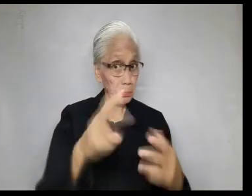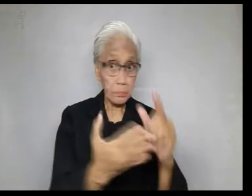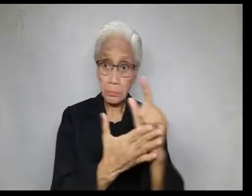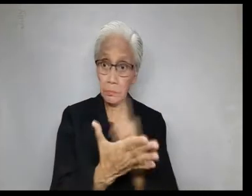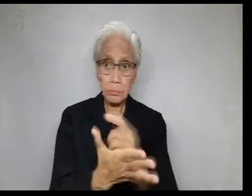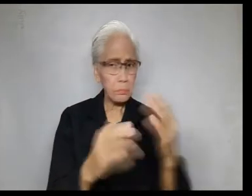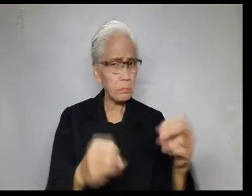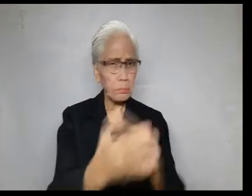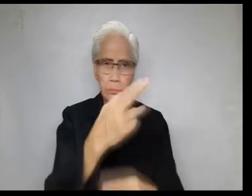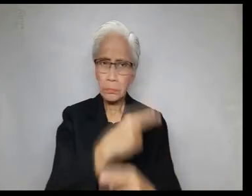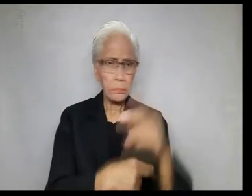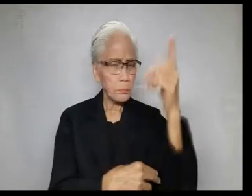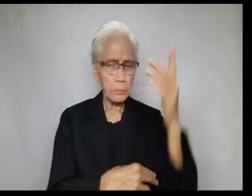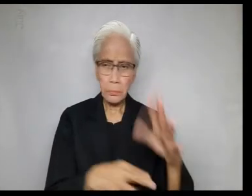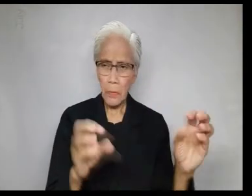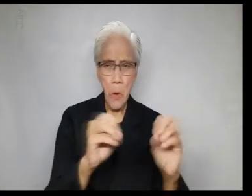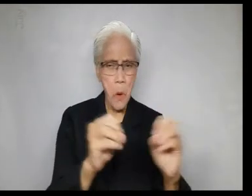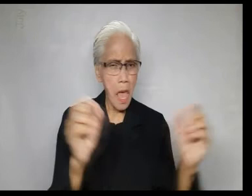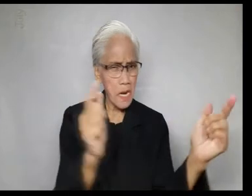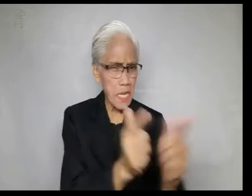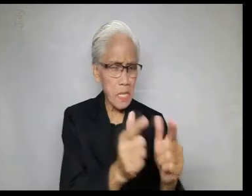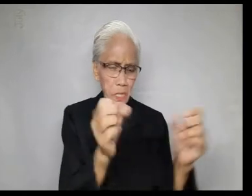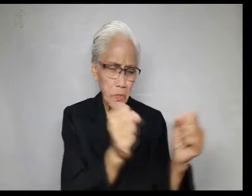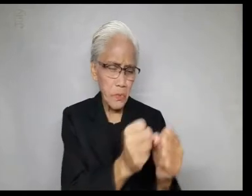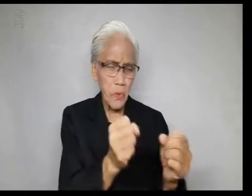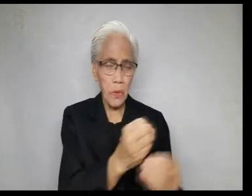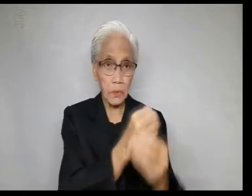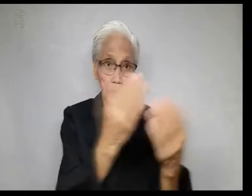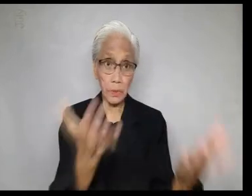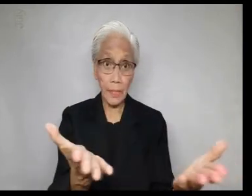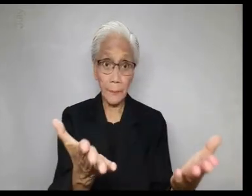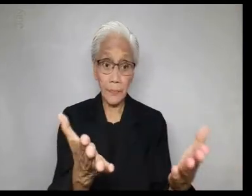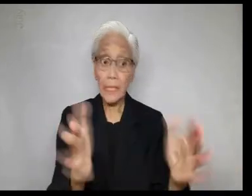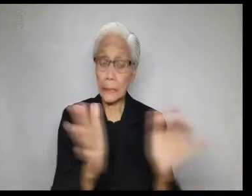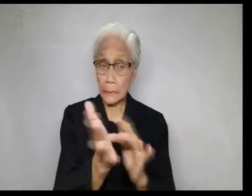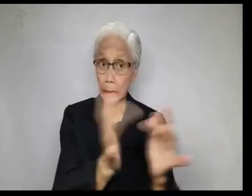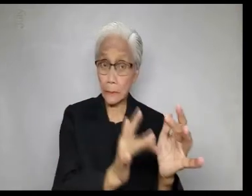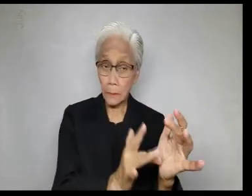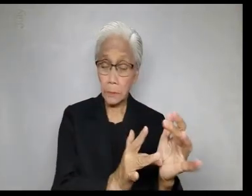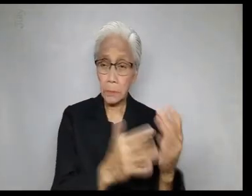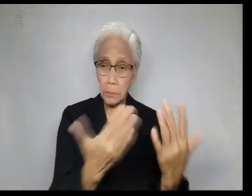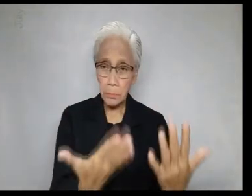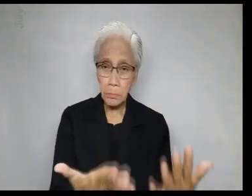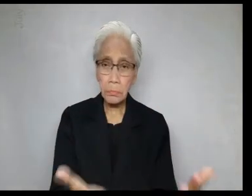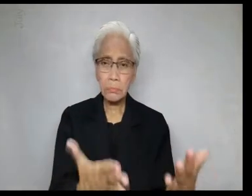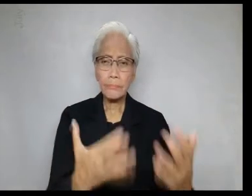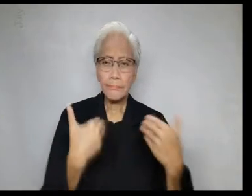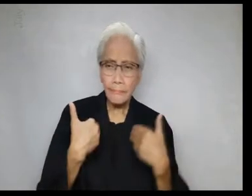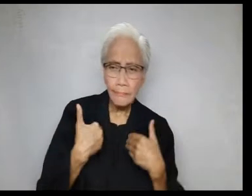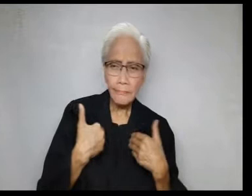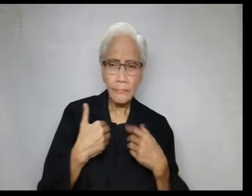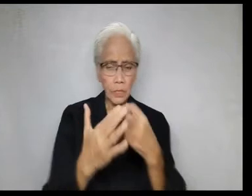that in the hands of God, no love is too little or too small to give. As